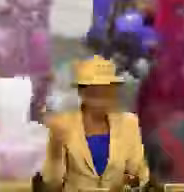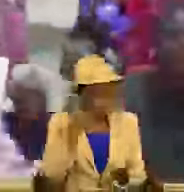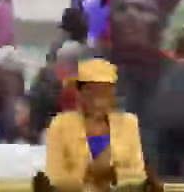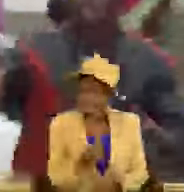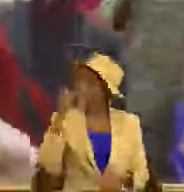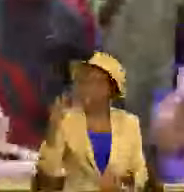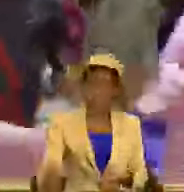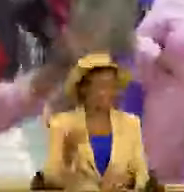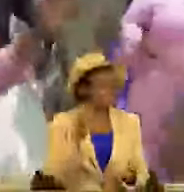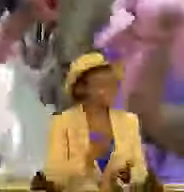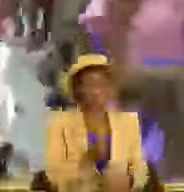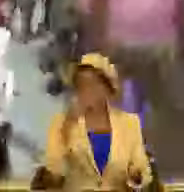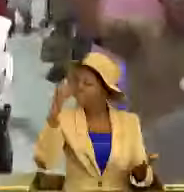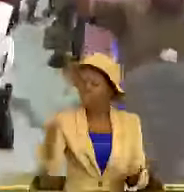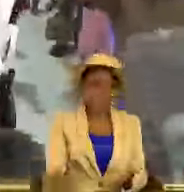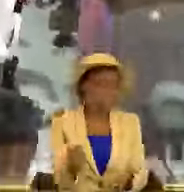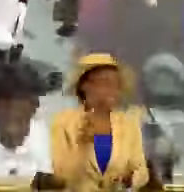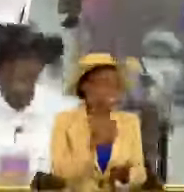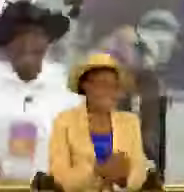Jesus